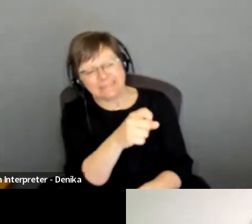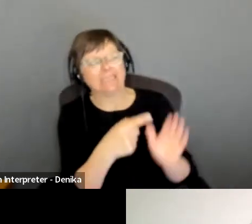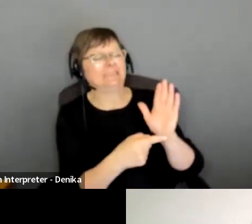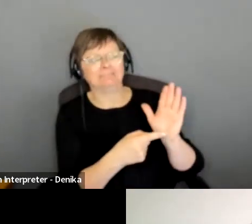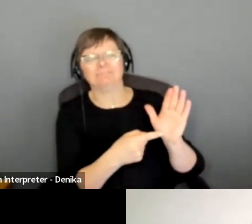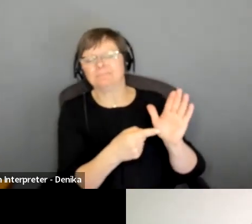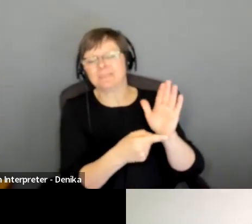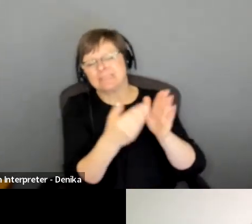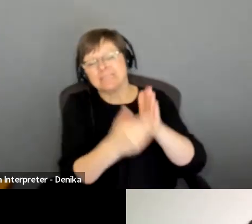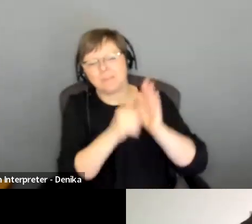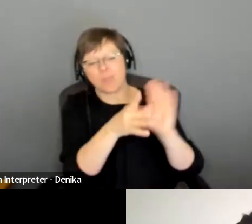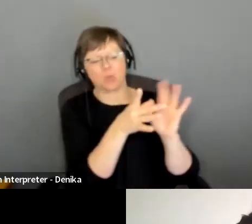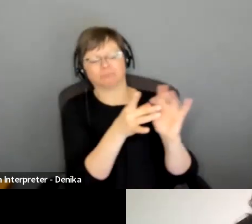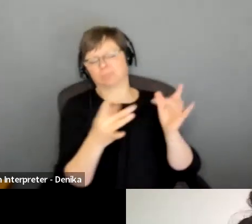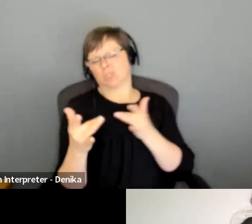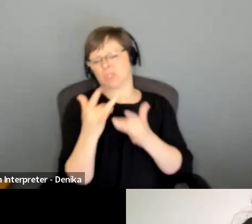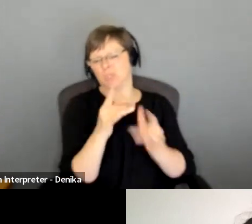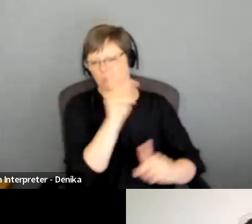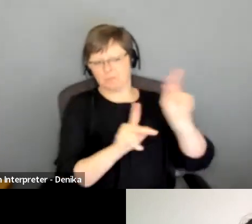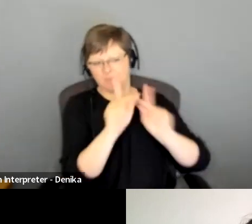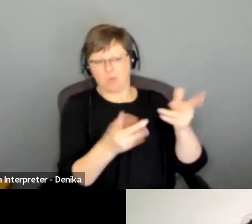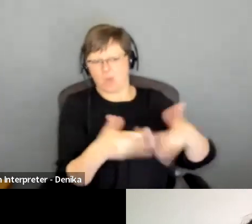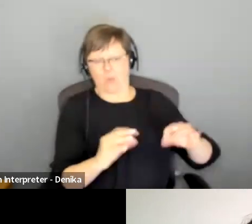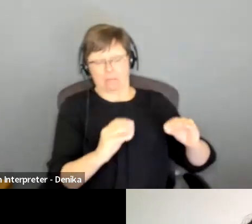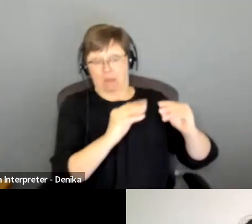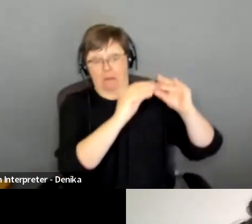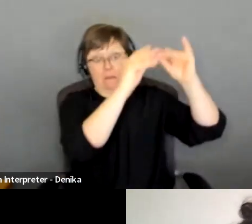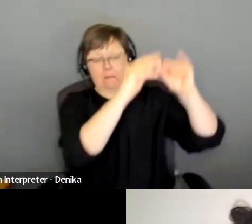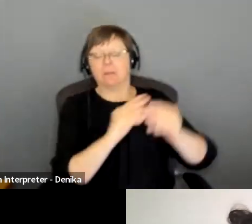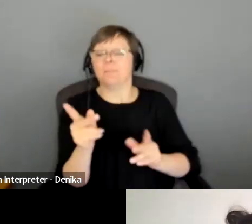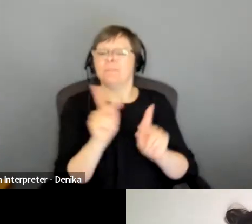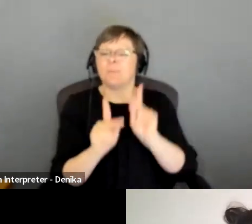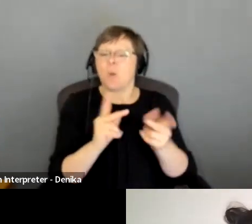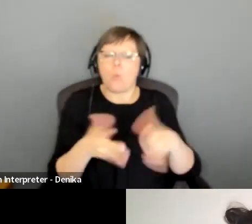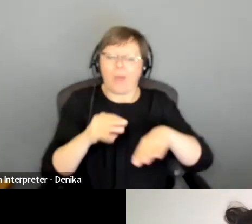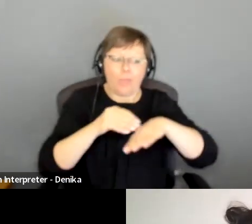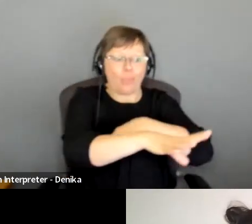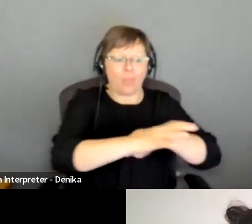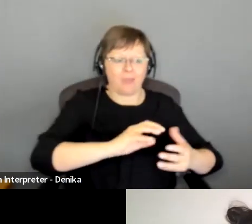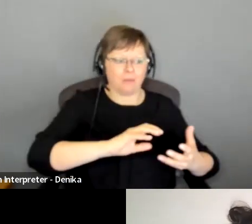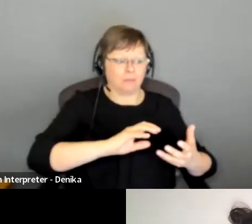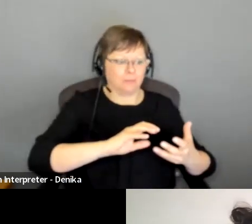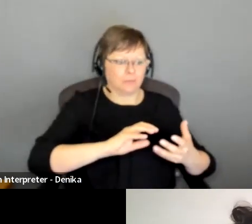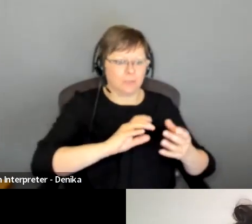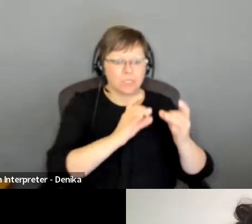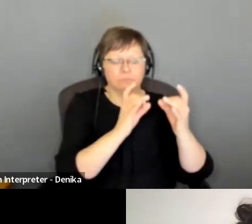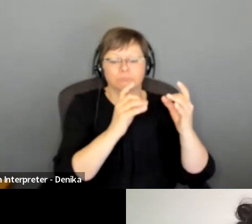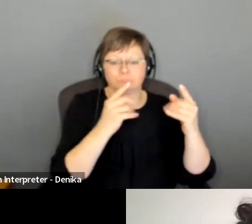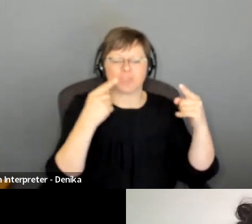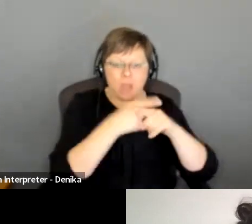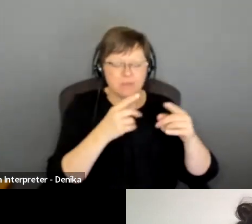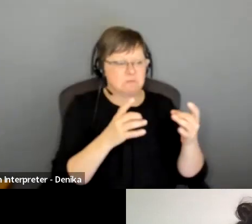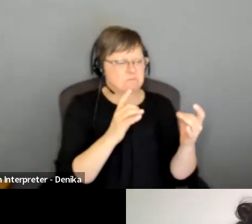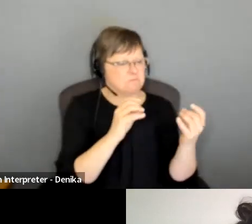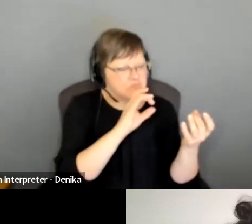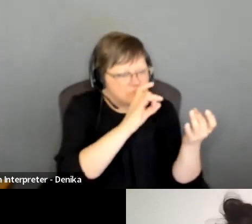escalate. Also, people not wanting to create conflict or escalate conflict. So that's why, again, the car